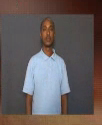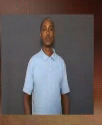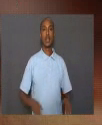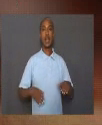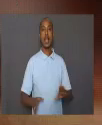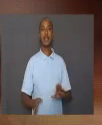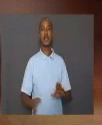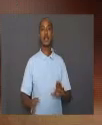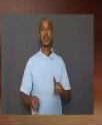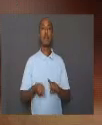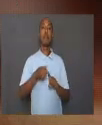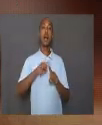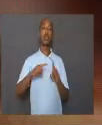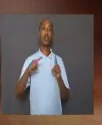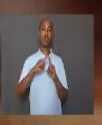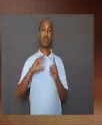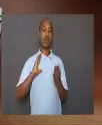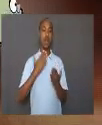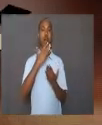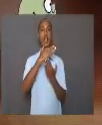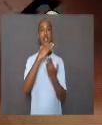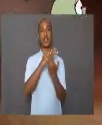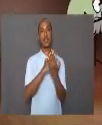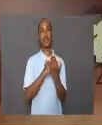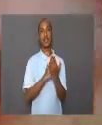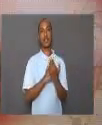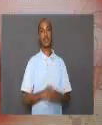Let's get back to our lesson.